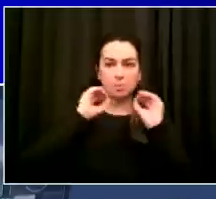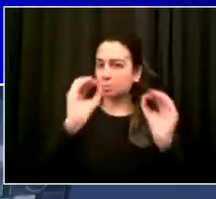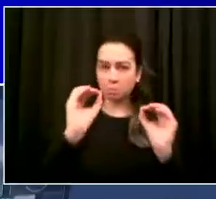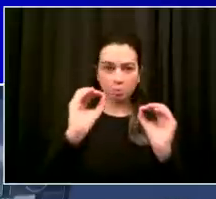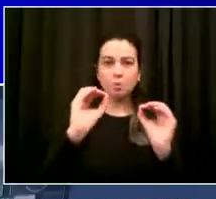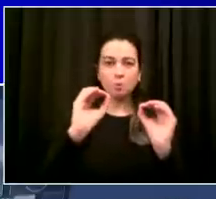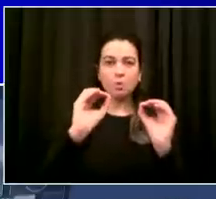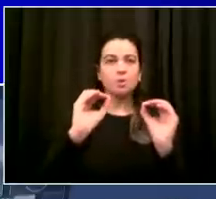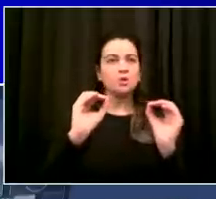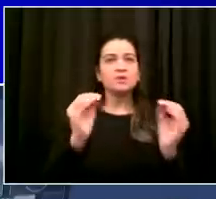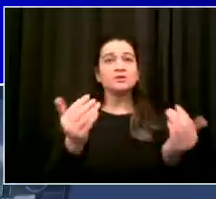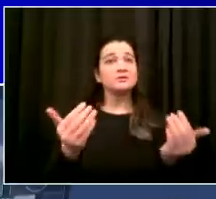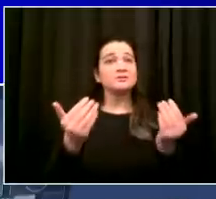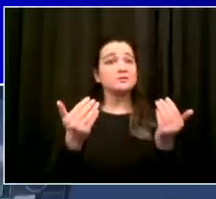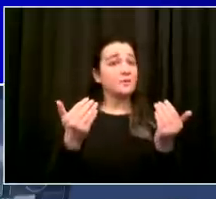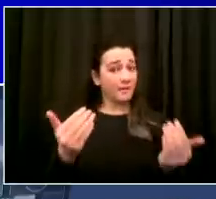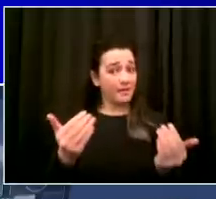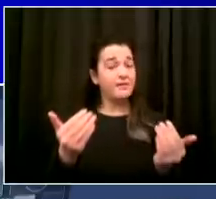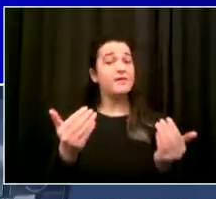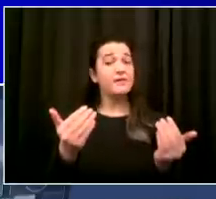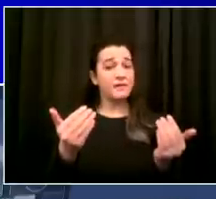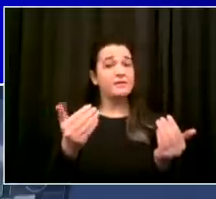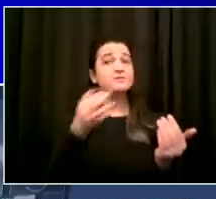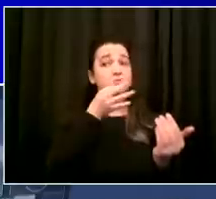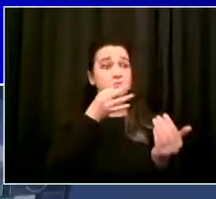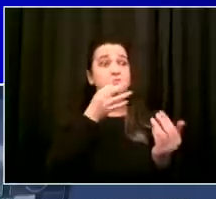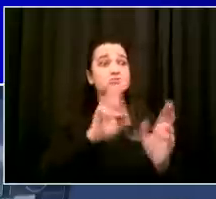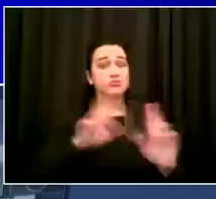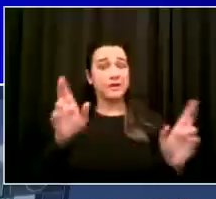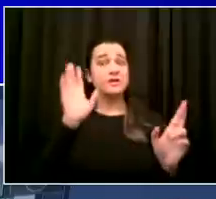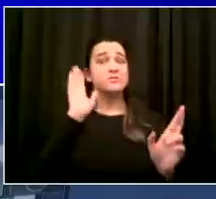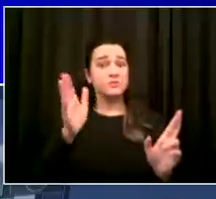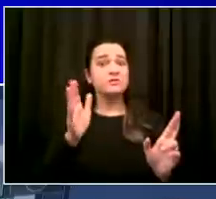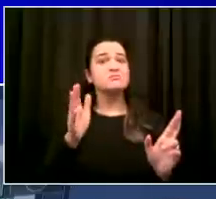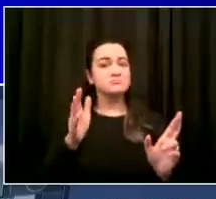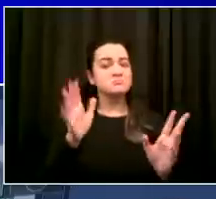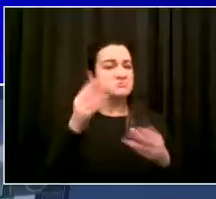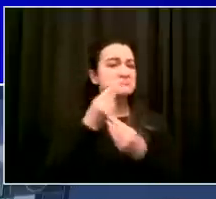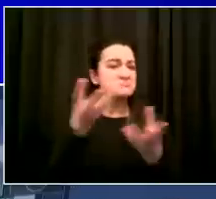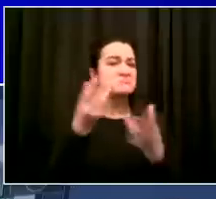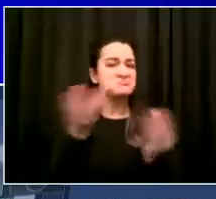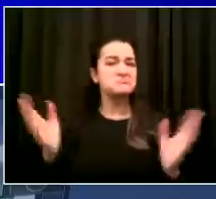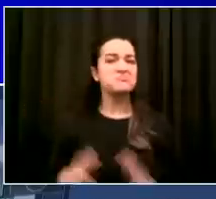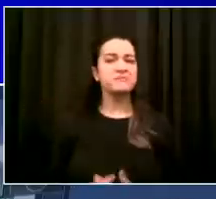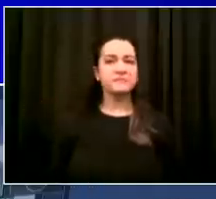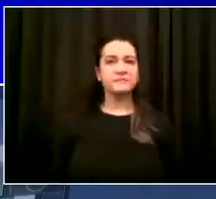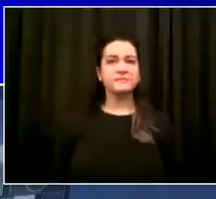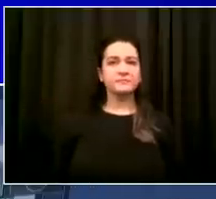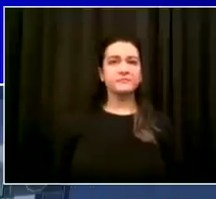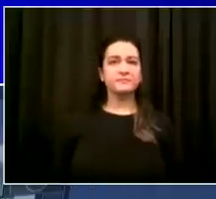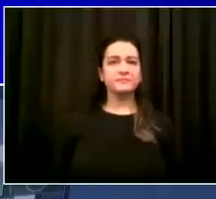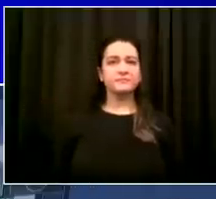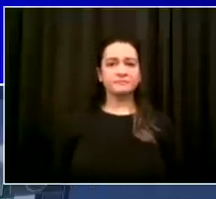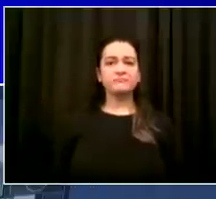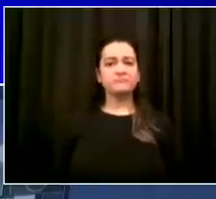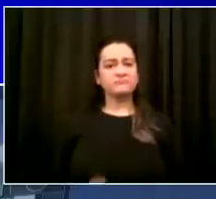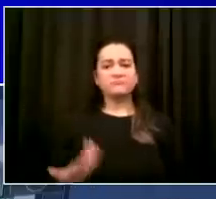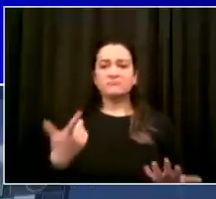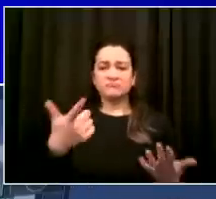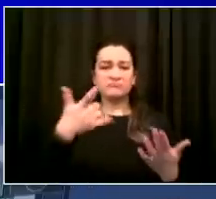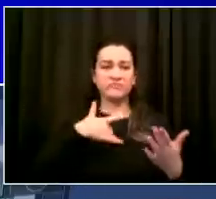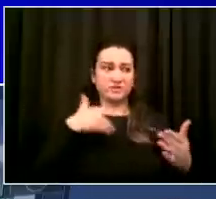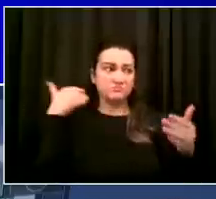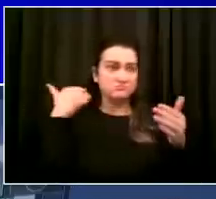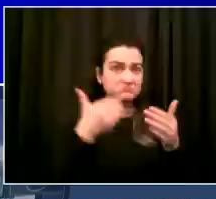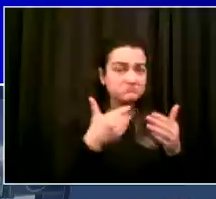able to do between 5,000 and 7,000 vaccinations a day. And I want to be clear,